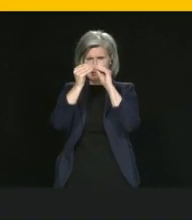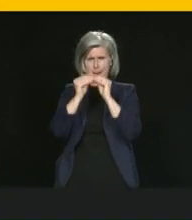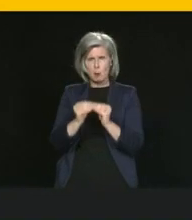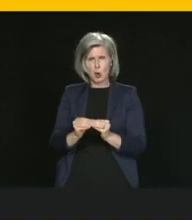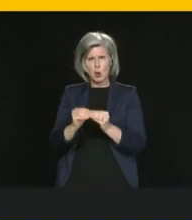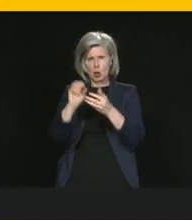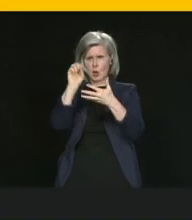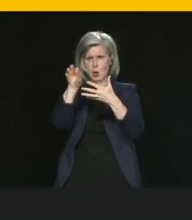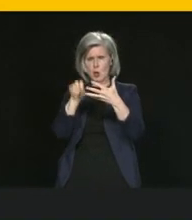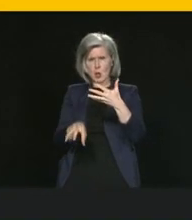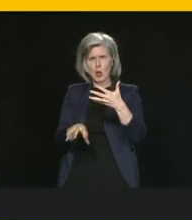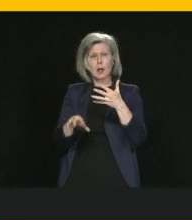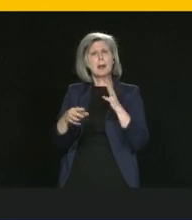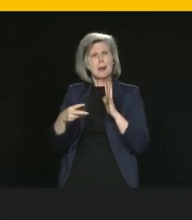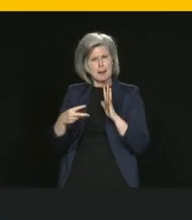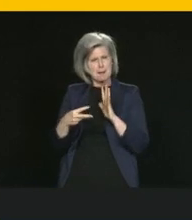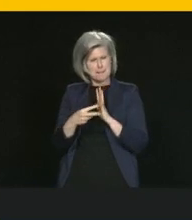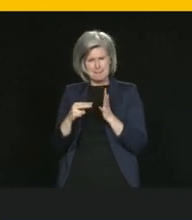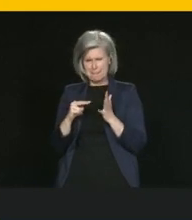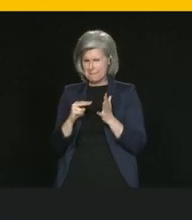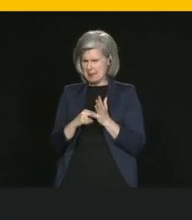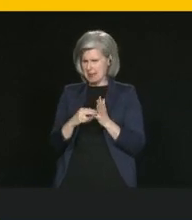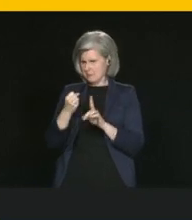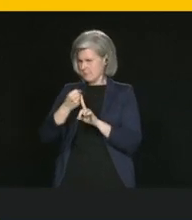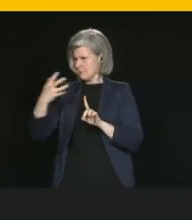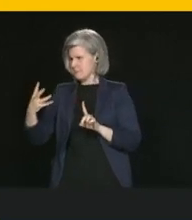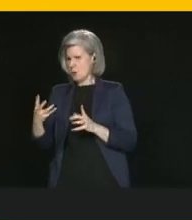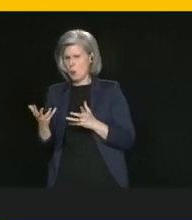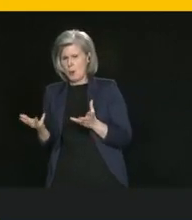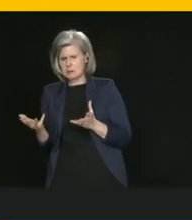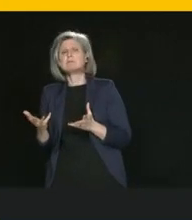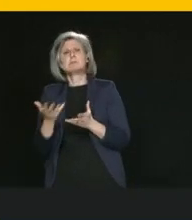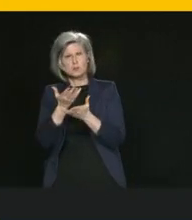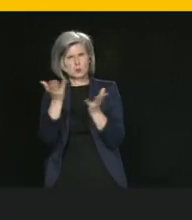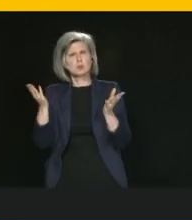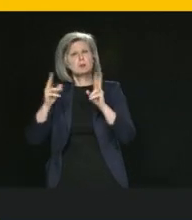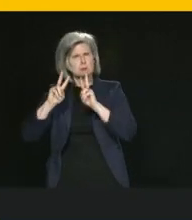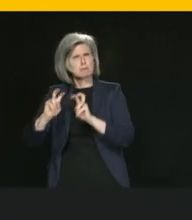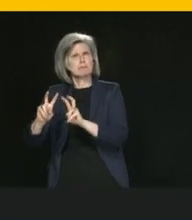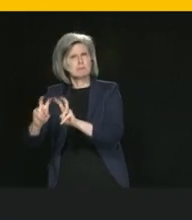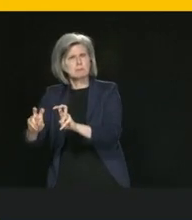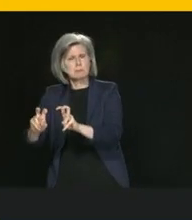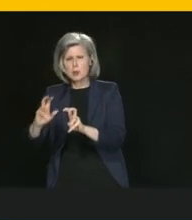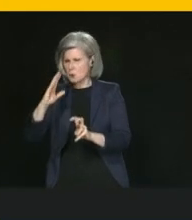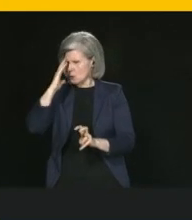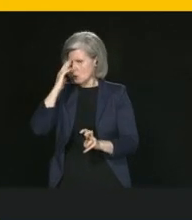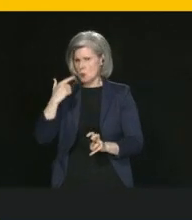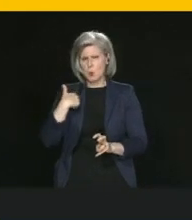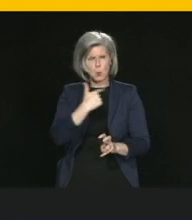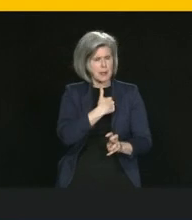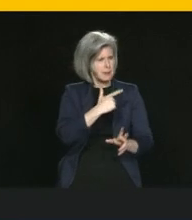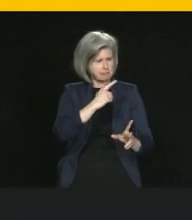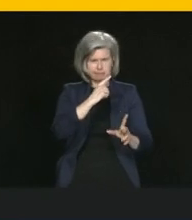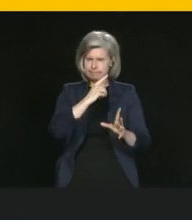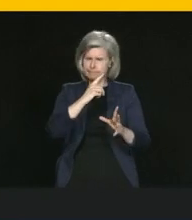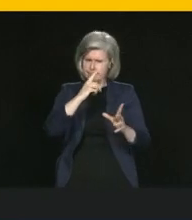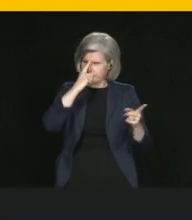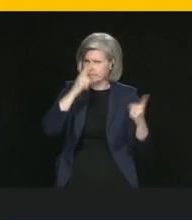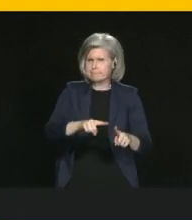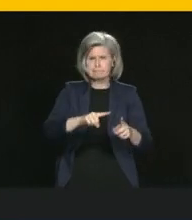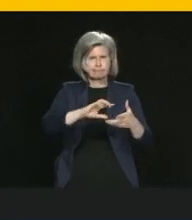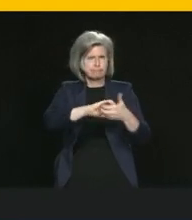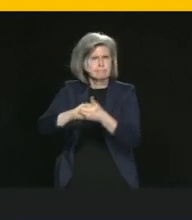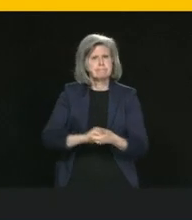big part of what has united and driven us to make sacrifices to stop this virus from doing even more